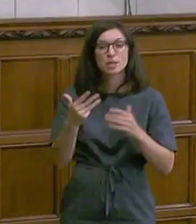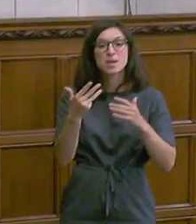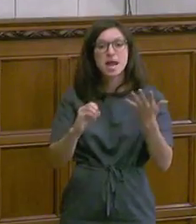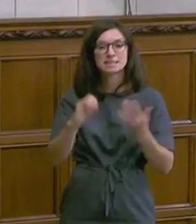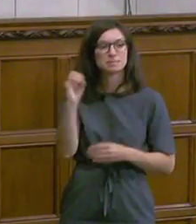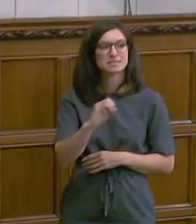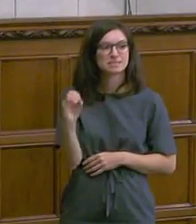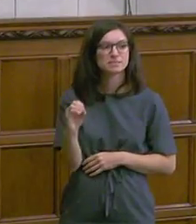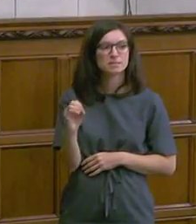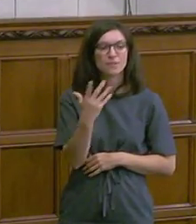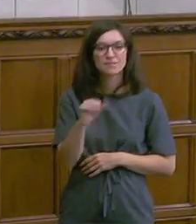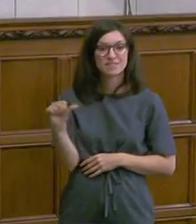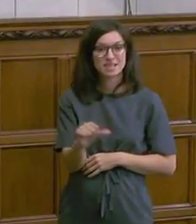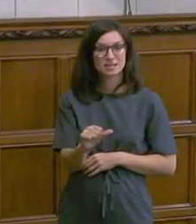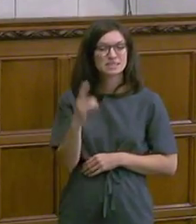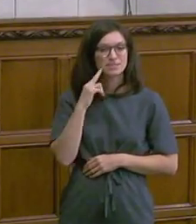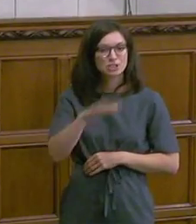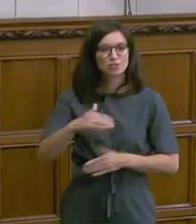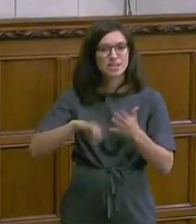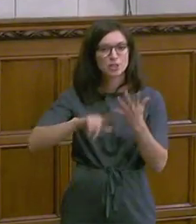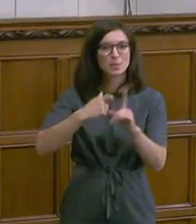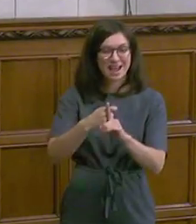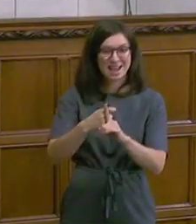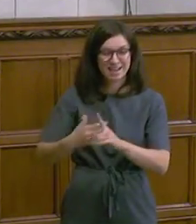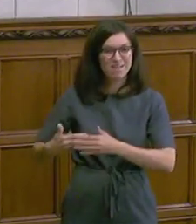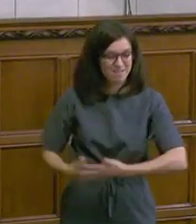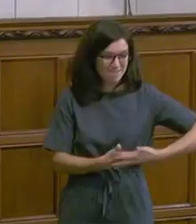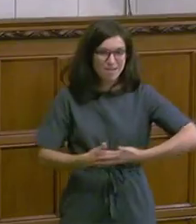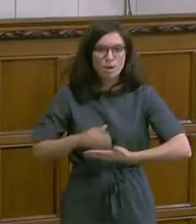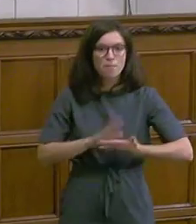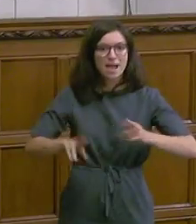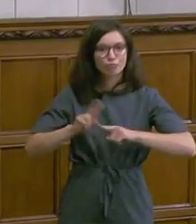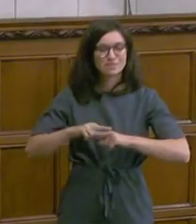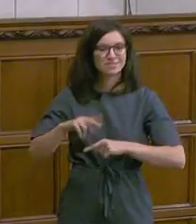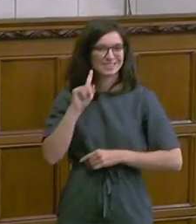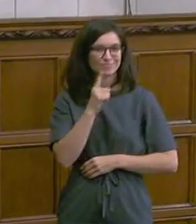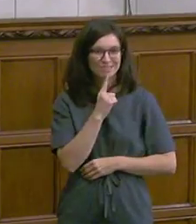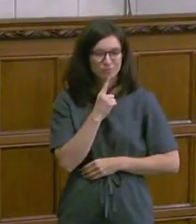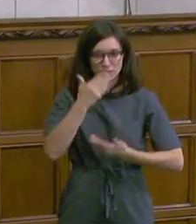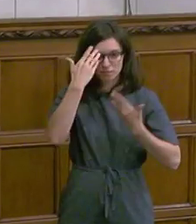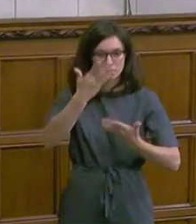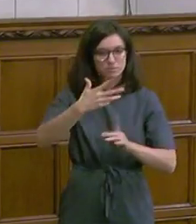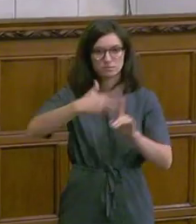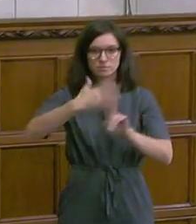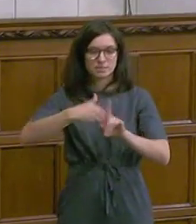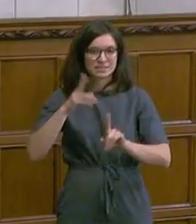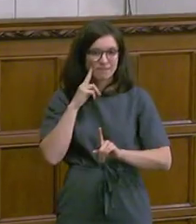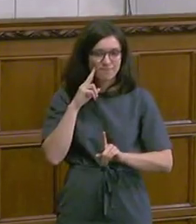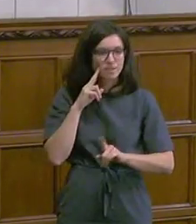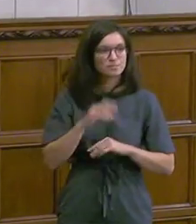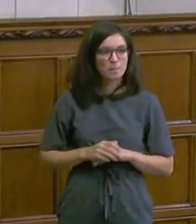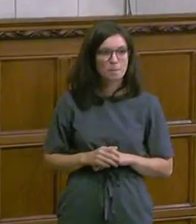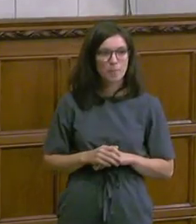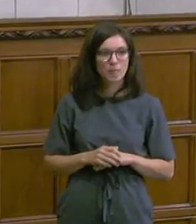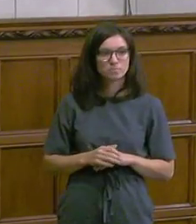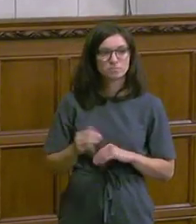hearing parents who have no prior experience of deafness. And some 80% of these children attend mainstream schools, where they